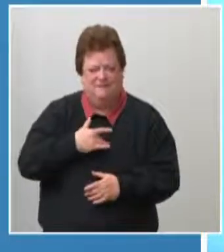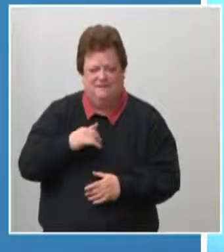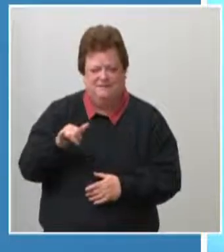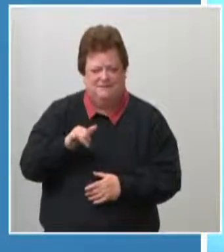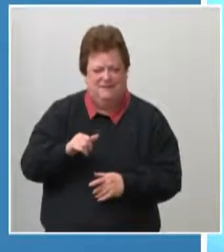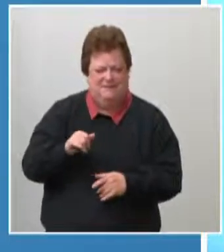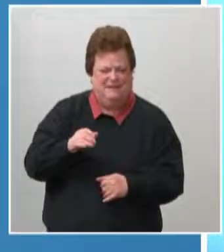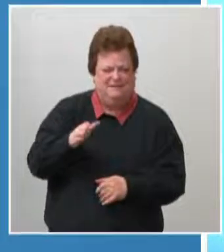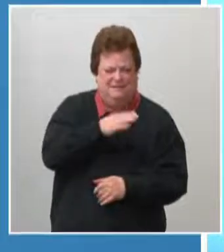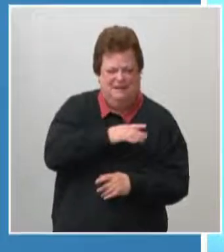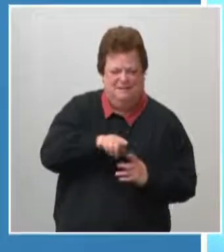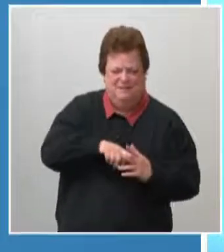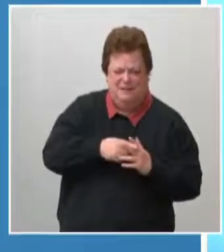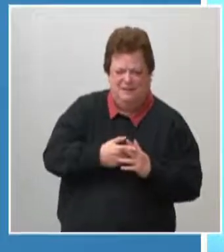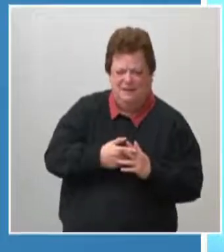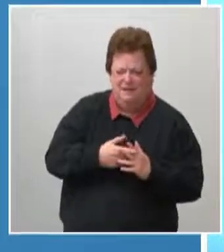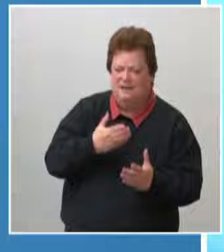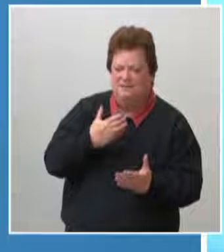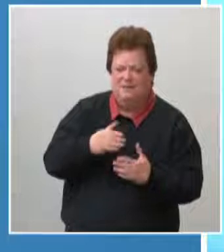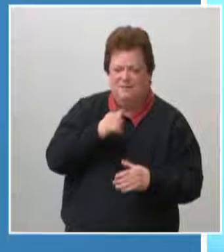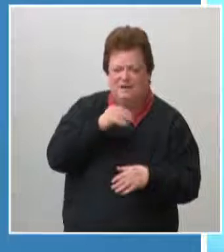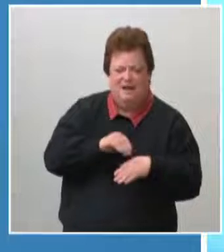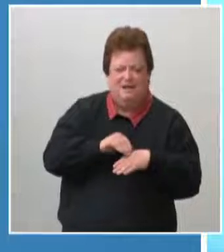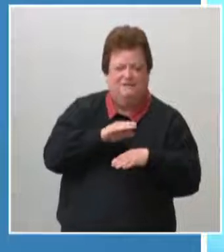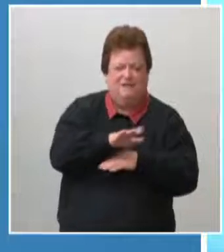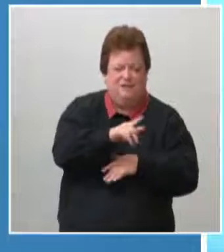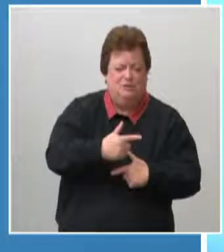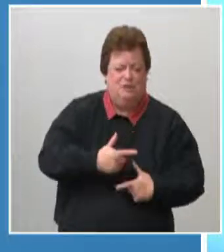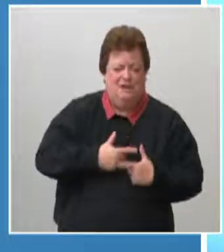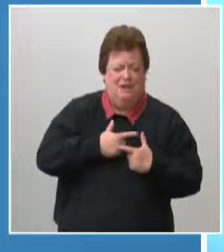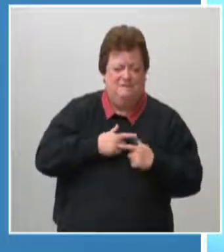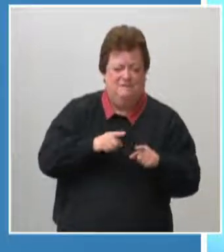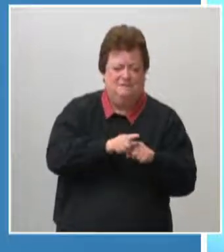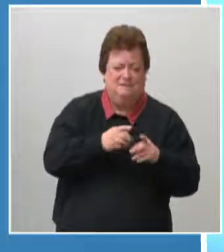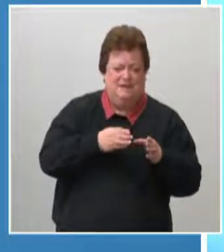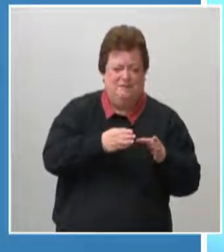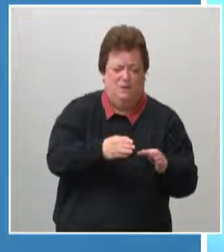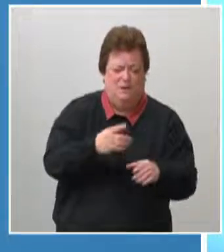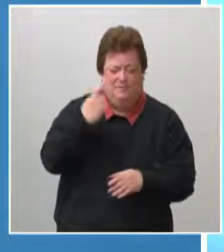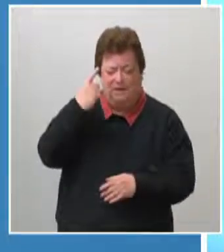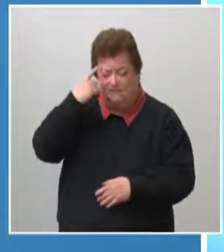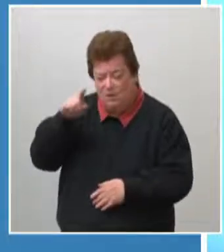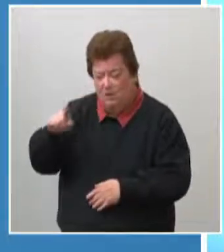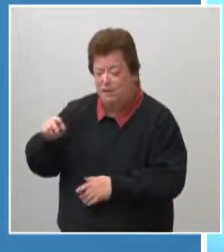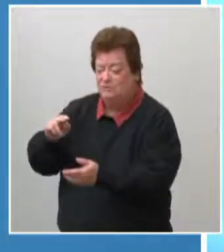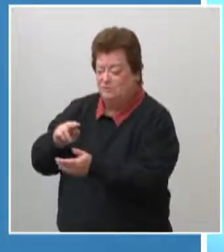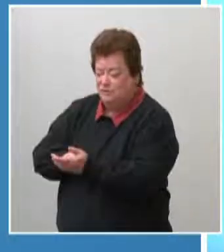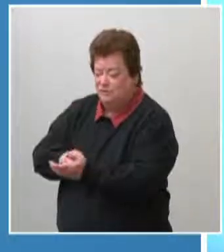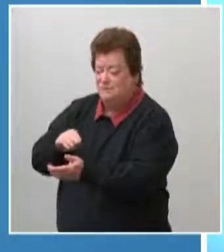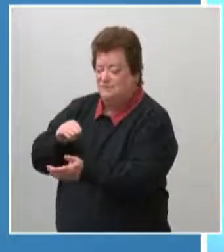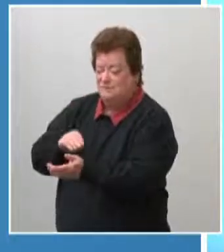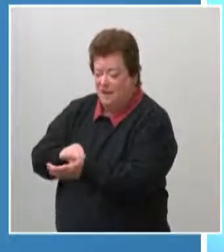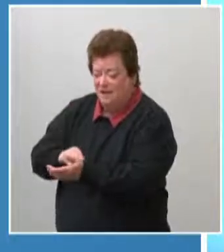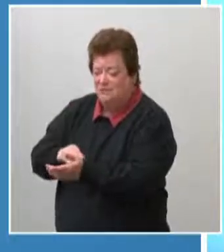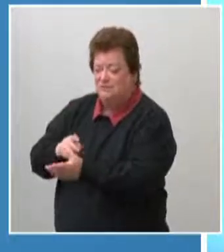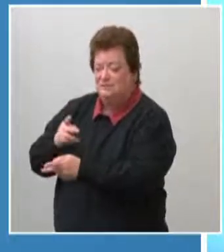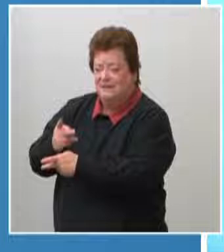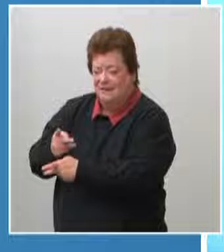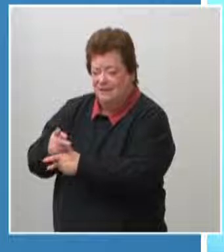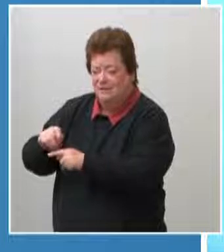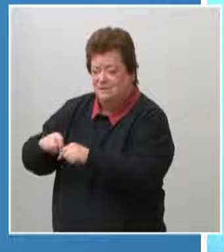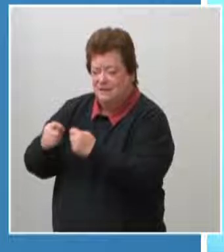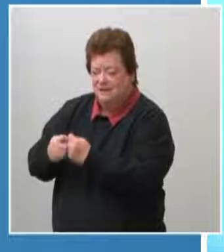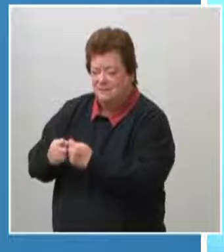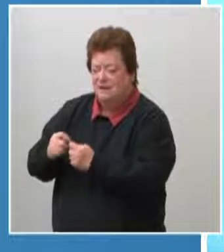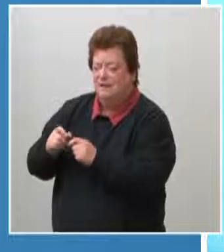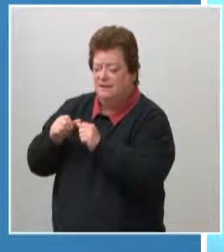beginning. It may not affect your life the same way. But for the nurses, doctors, and care teams who continue to show up to